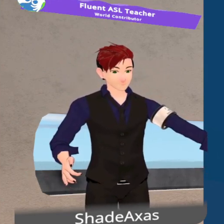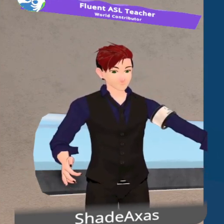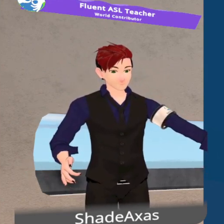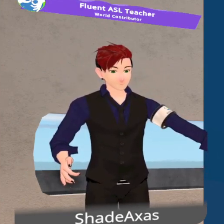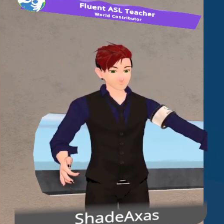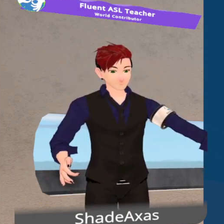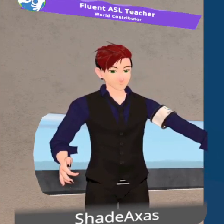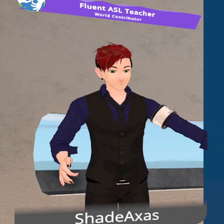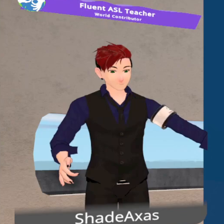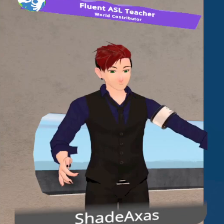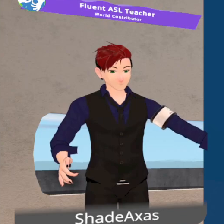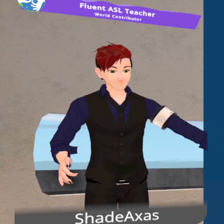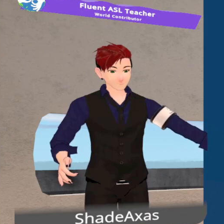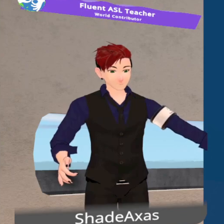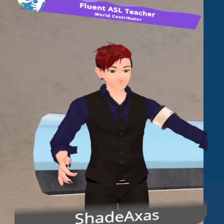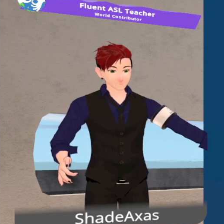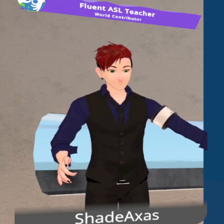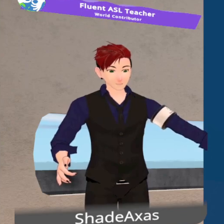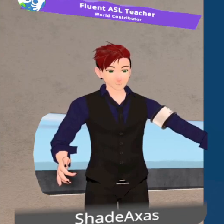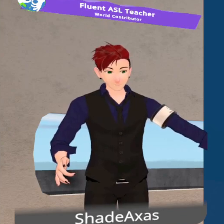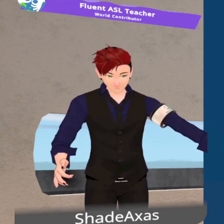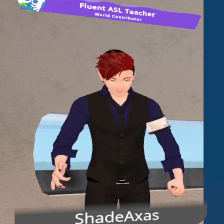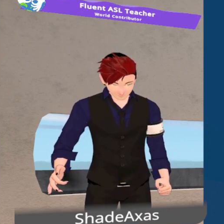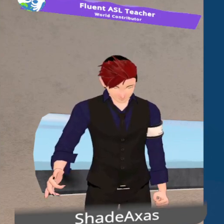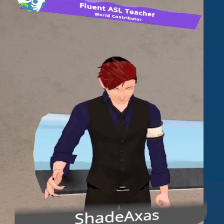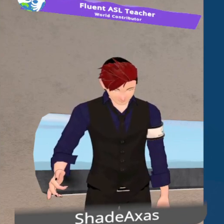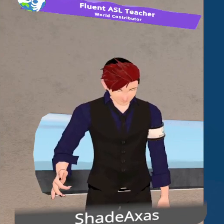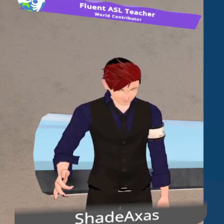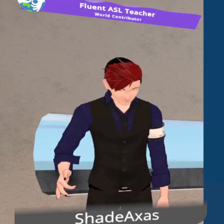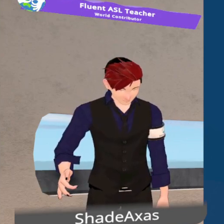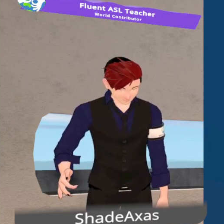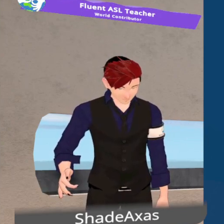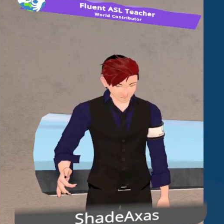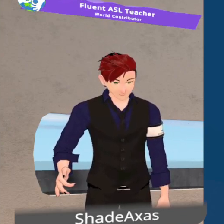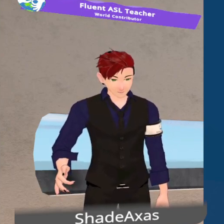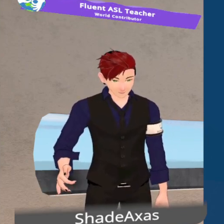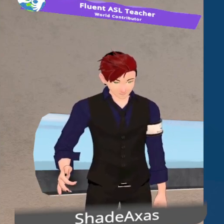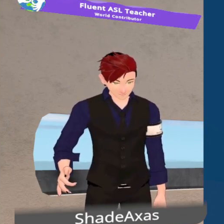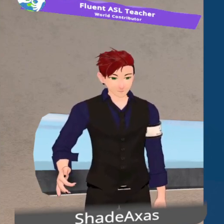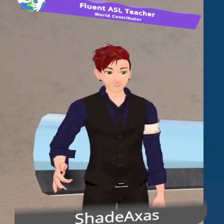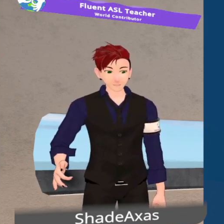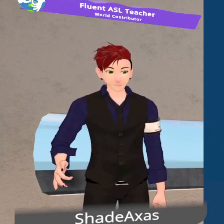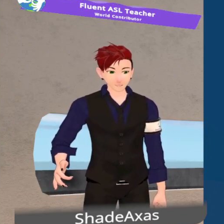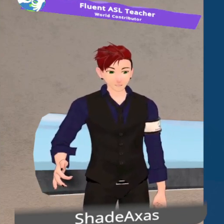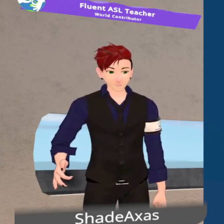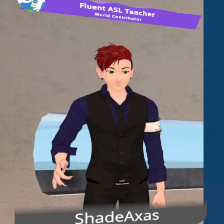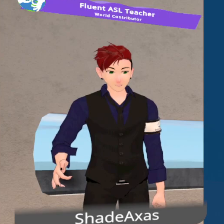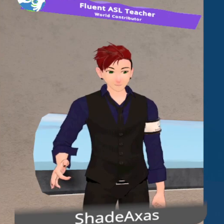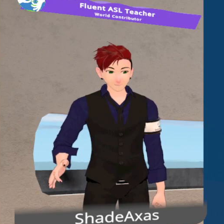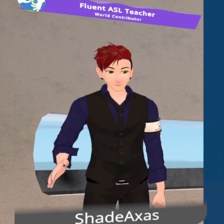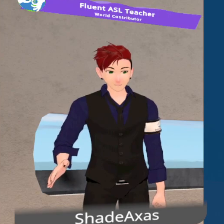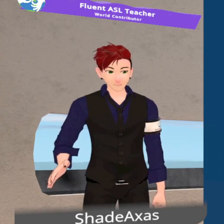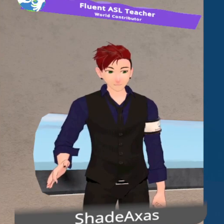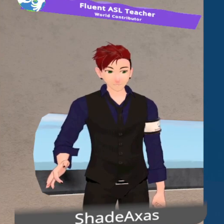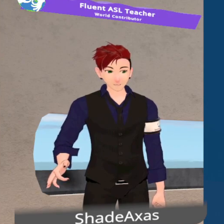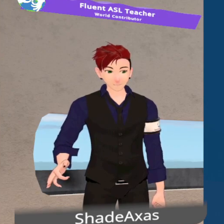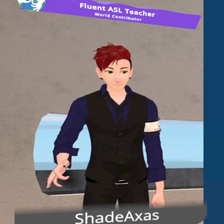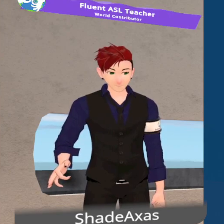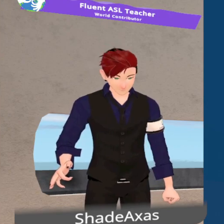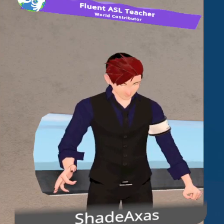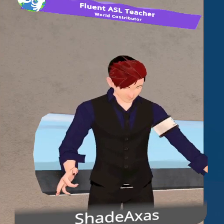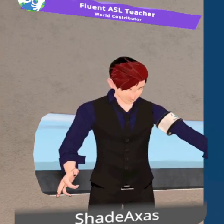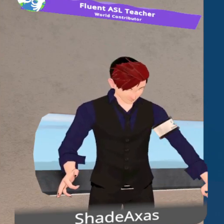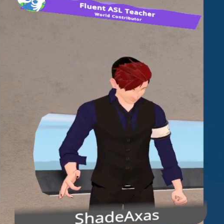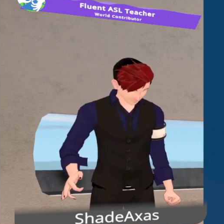You know, like a video delay. Yeah. I mean, there is that too, but mostly it's